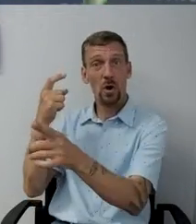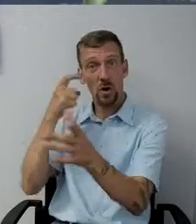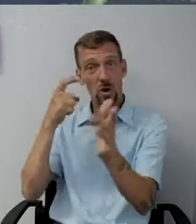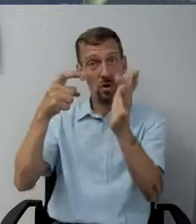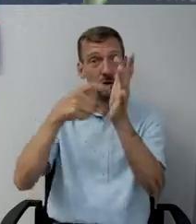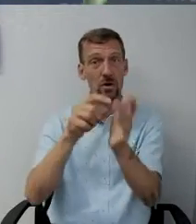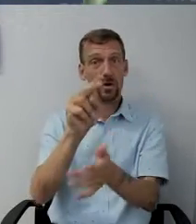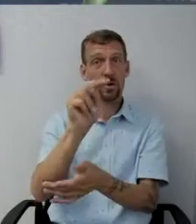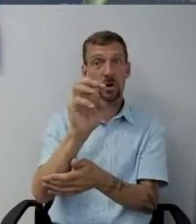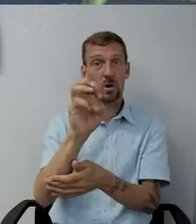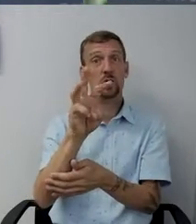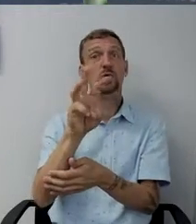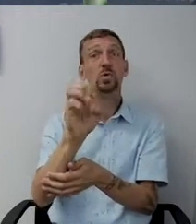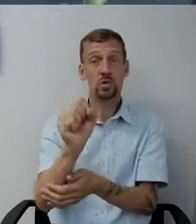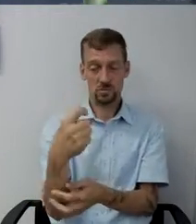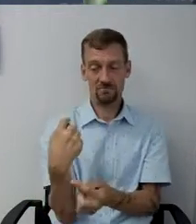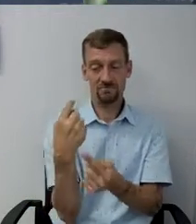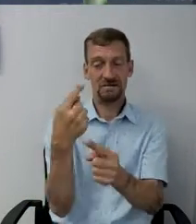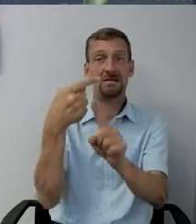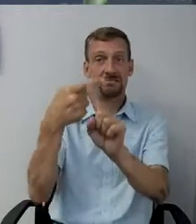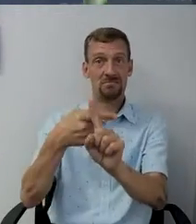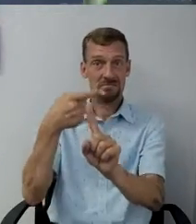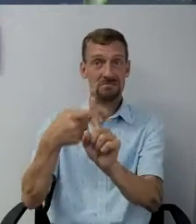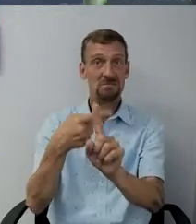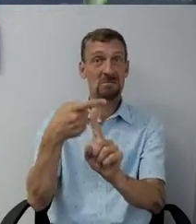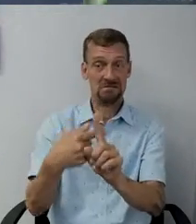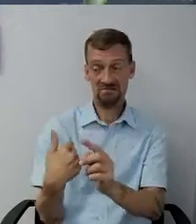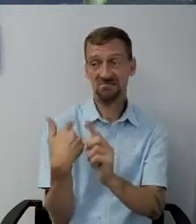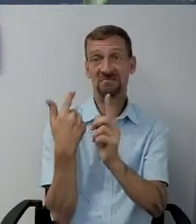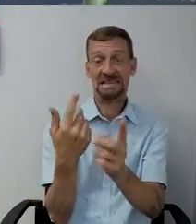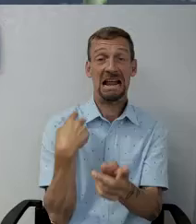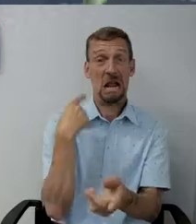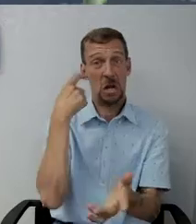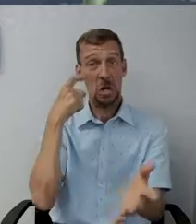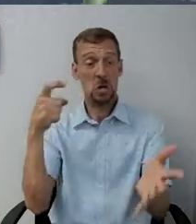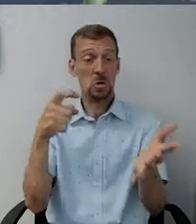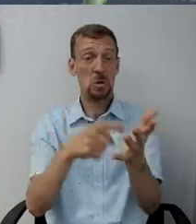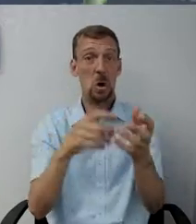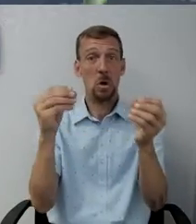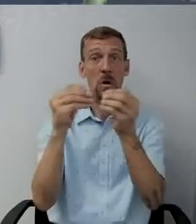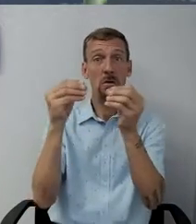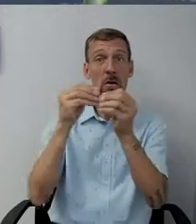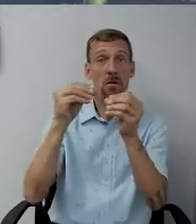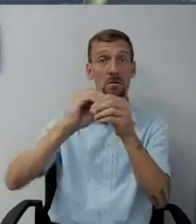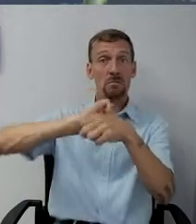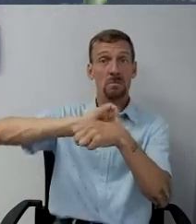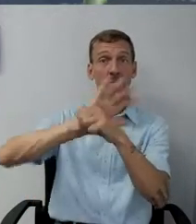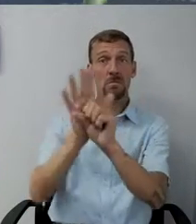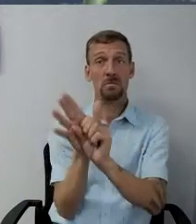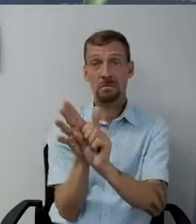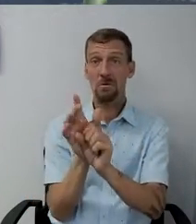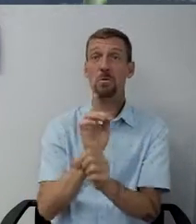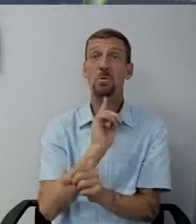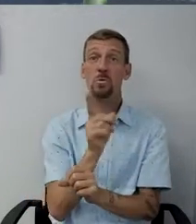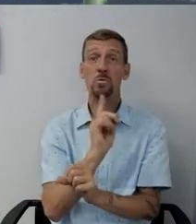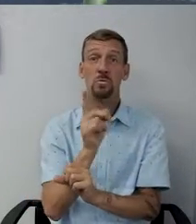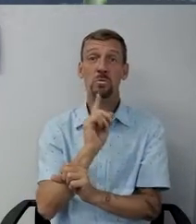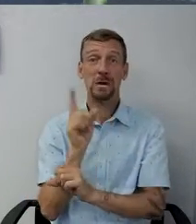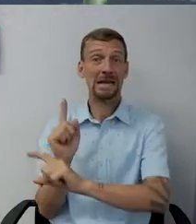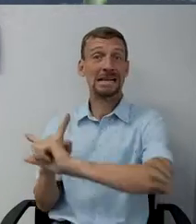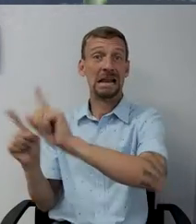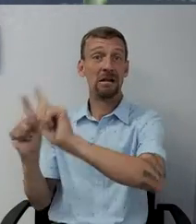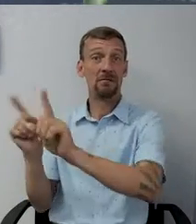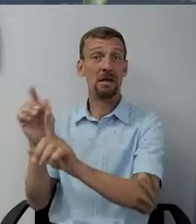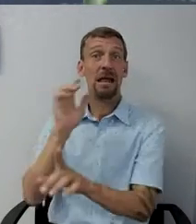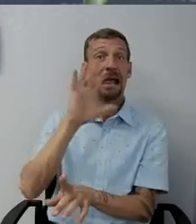over the last several months, that we are seeing COVID viruses disproportionately in the